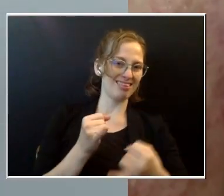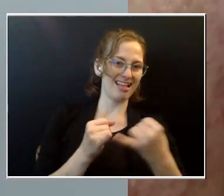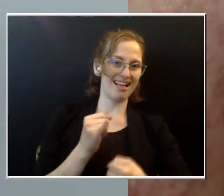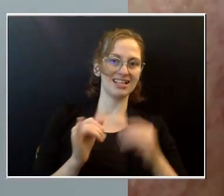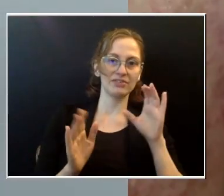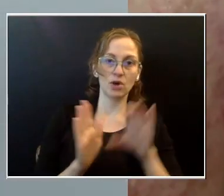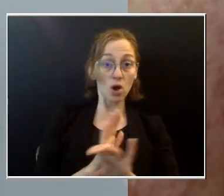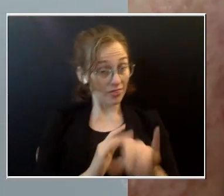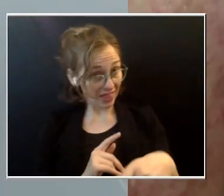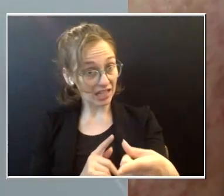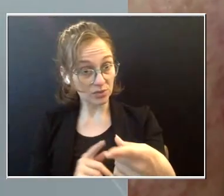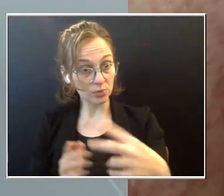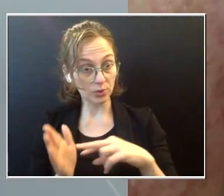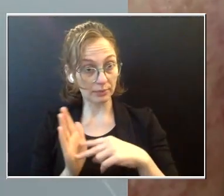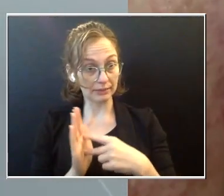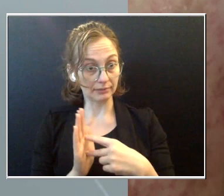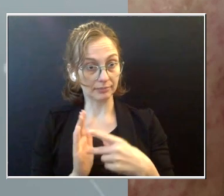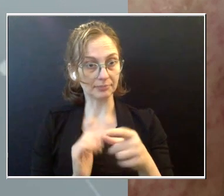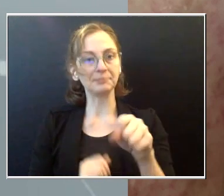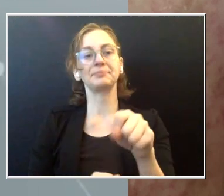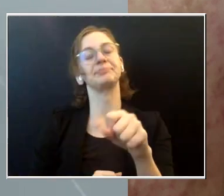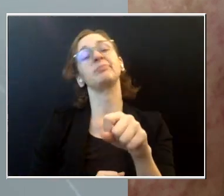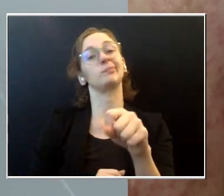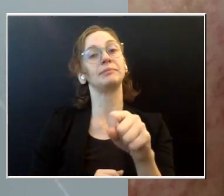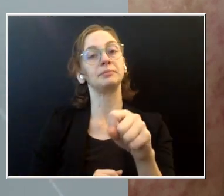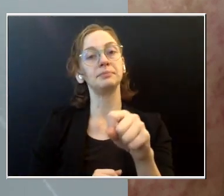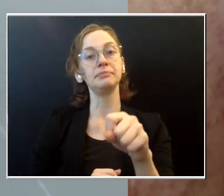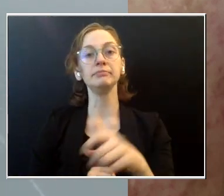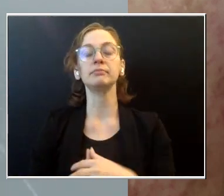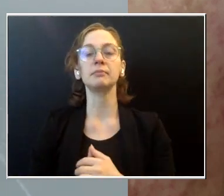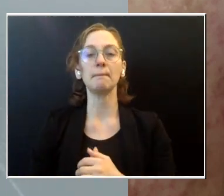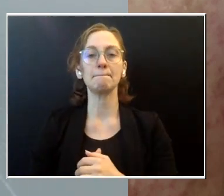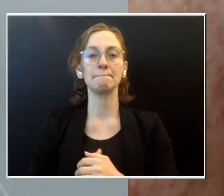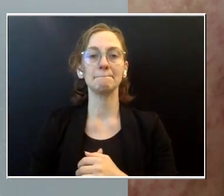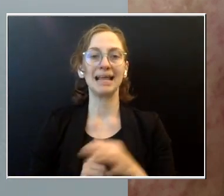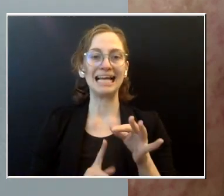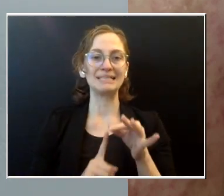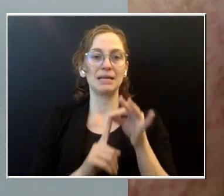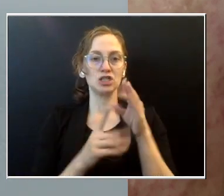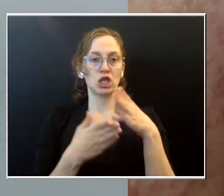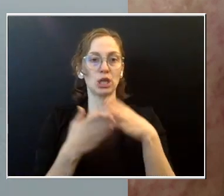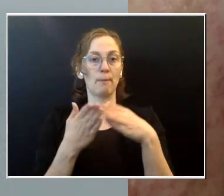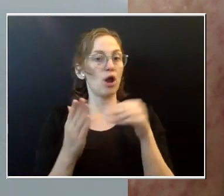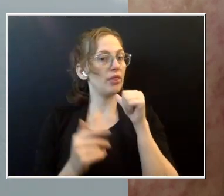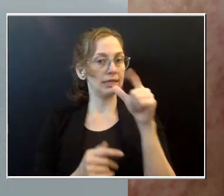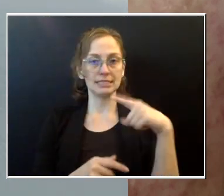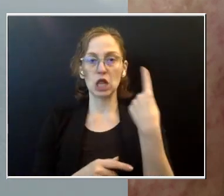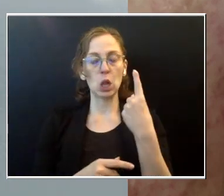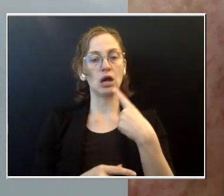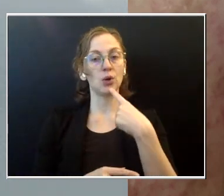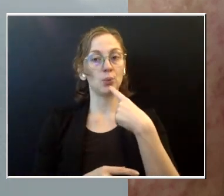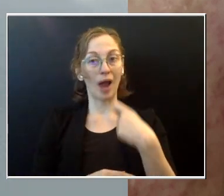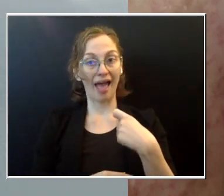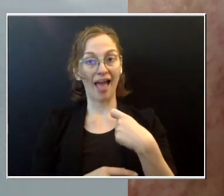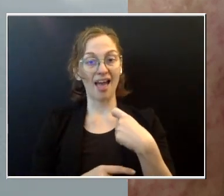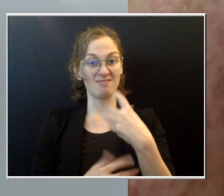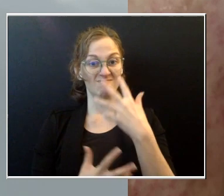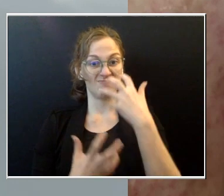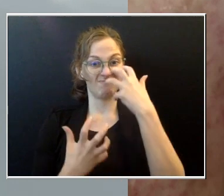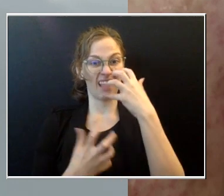right? So that is, and especially the part that doesn't look red and irritated, that is the tissue from my back.